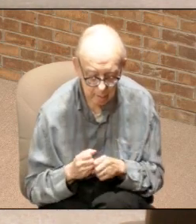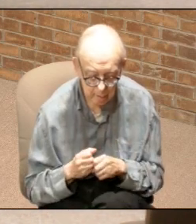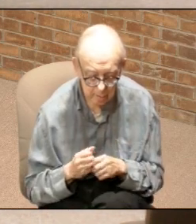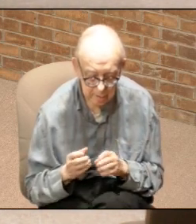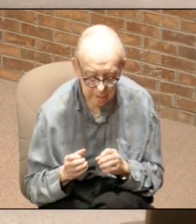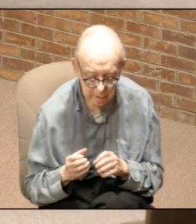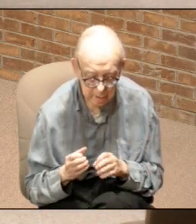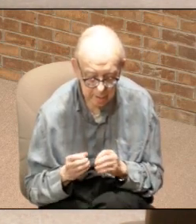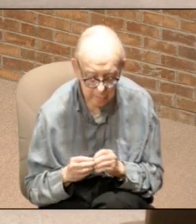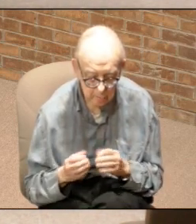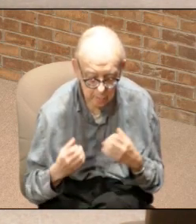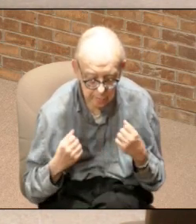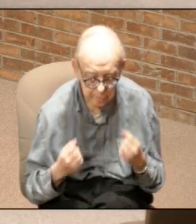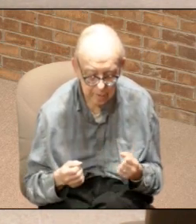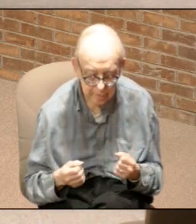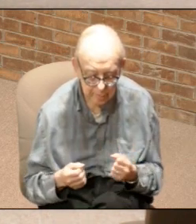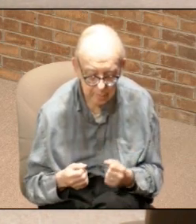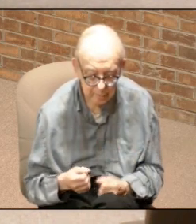stronger